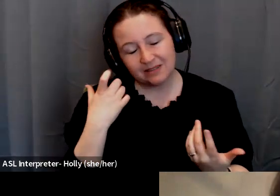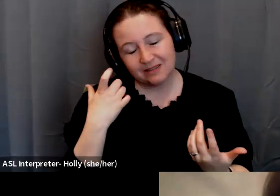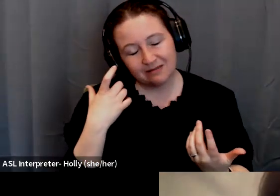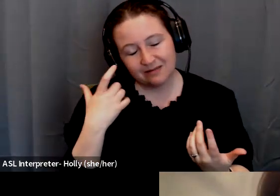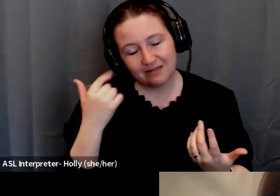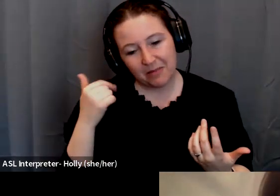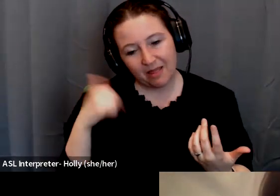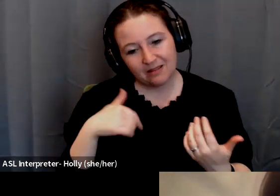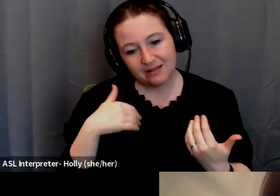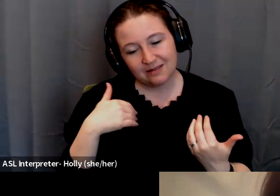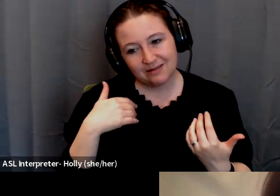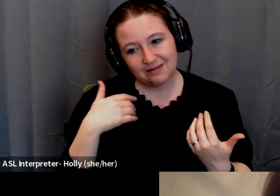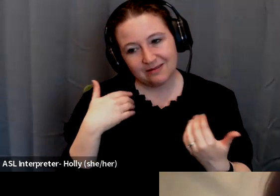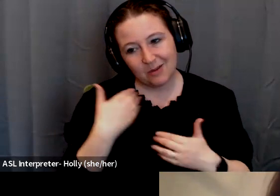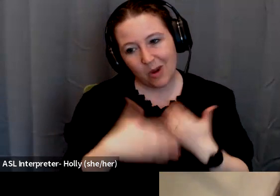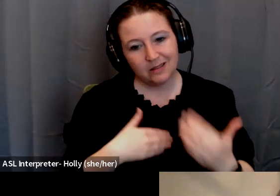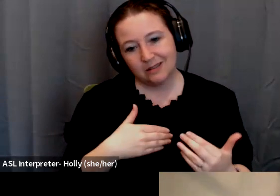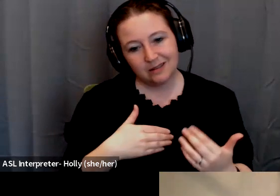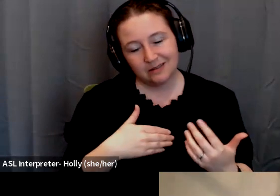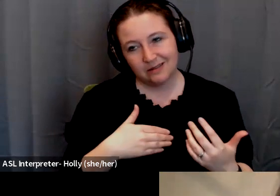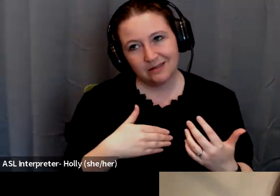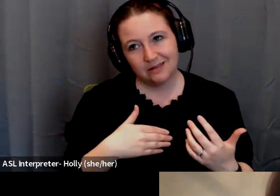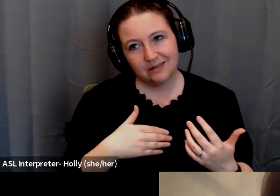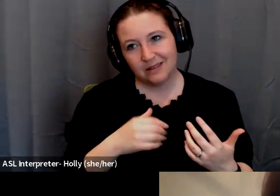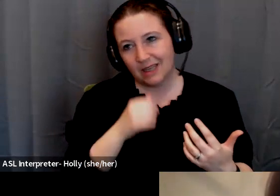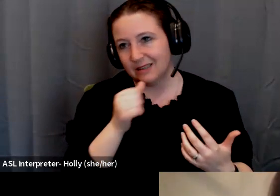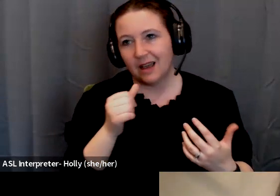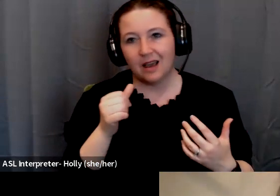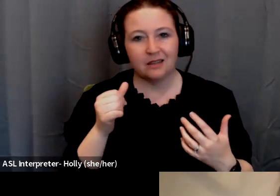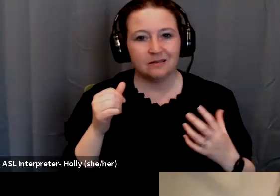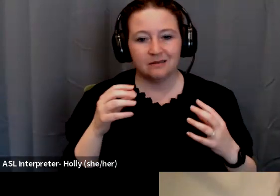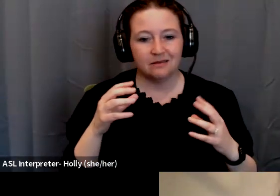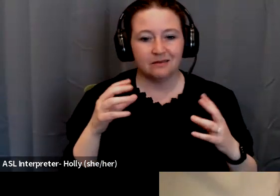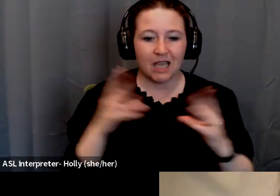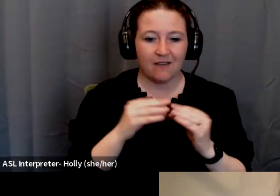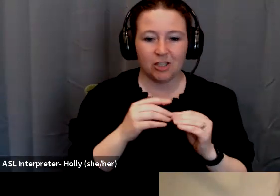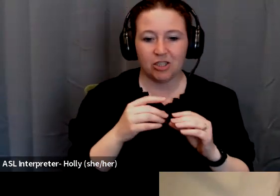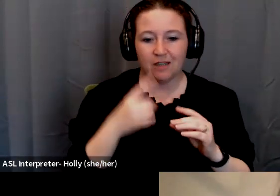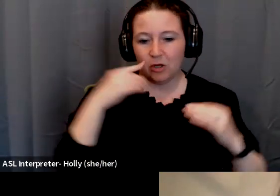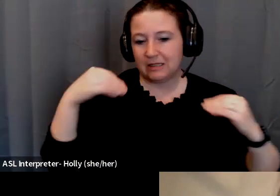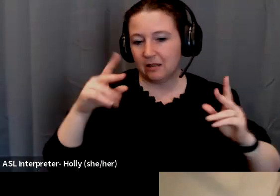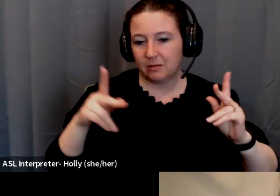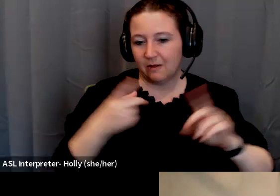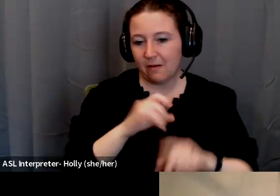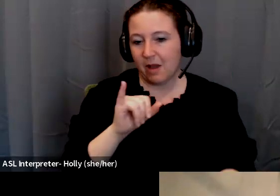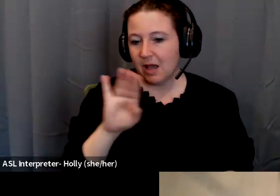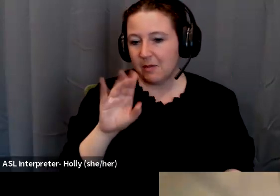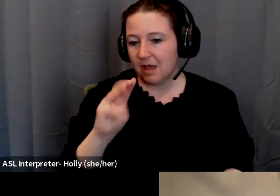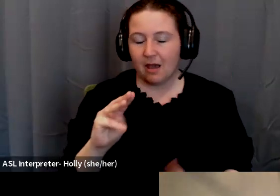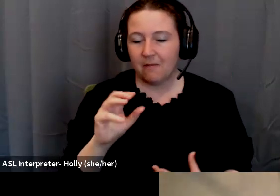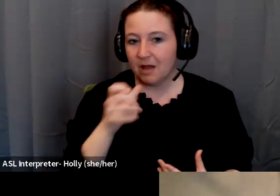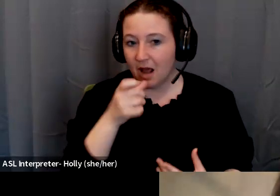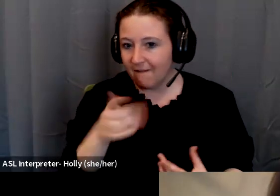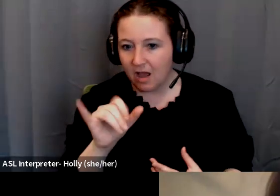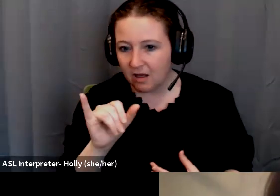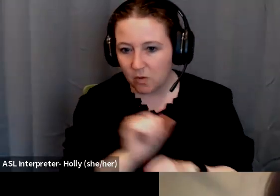about a convention of salespeople from IBM, and I don't mean to offend any of you if you all work at IBM, but we're